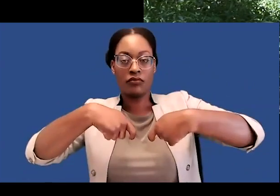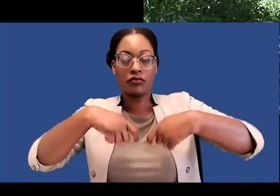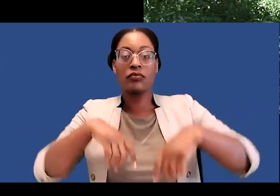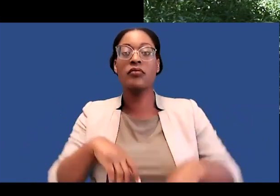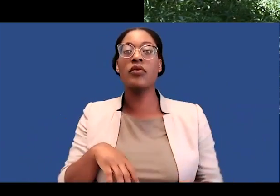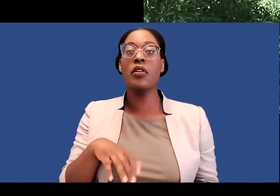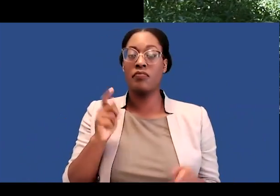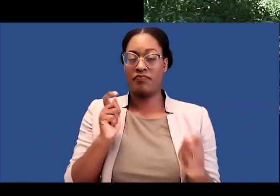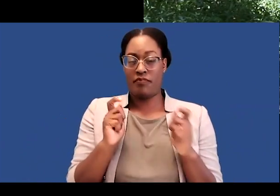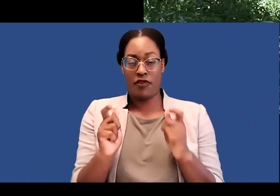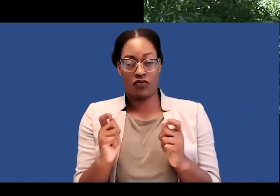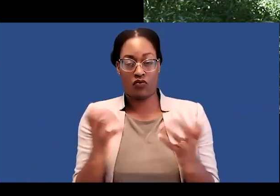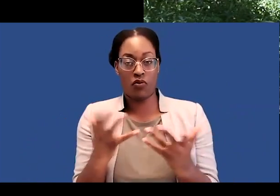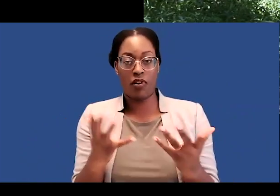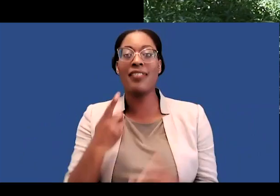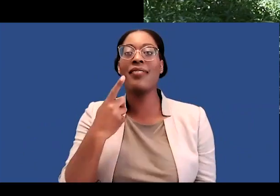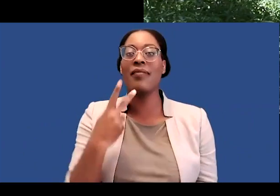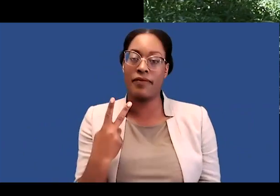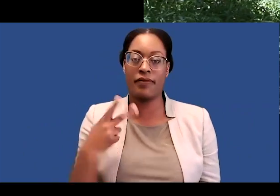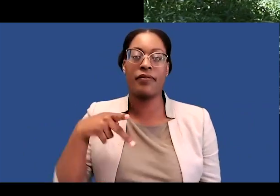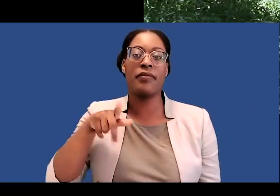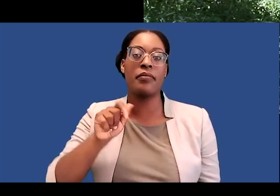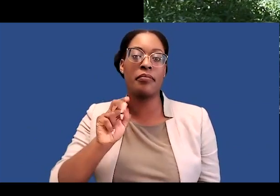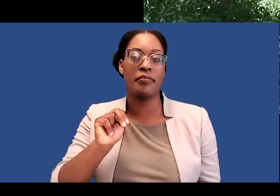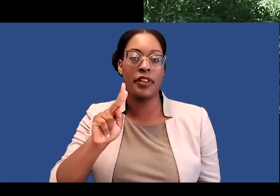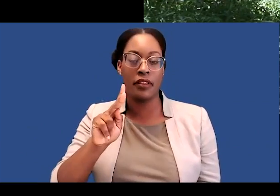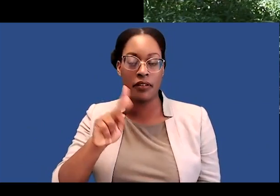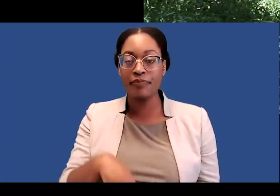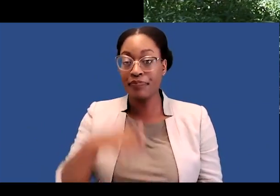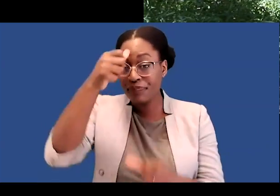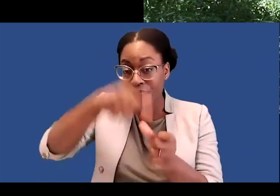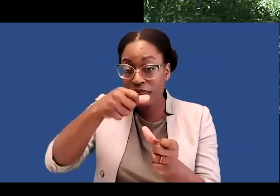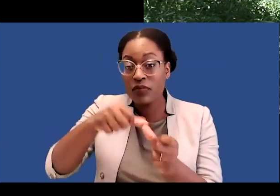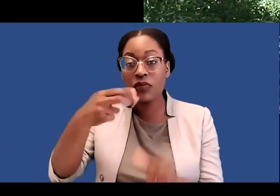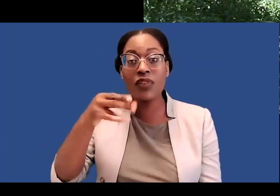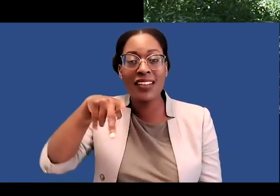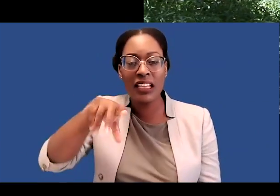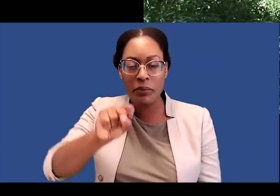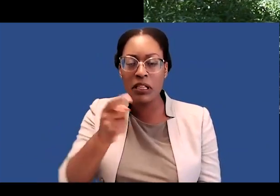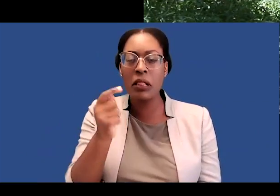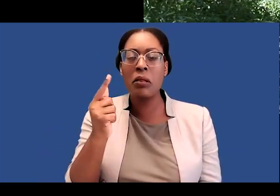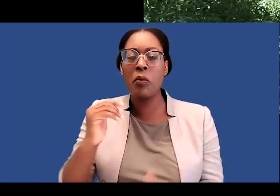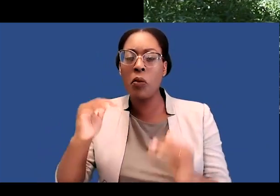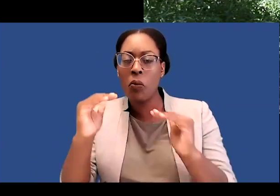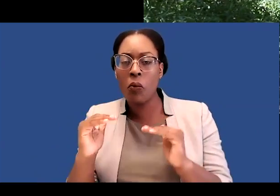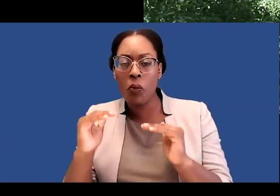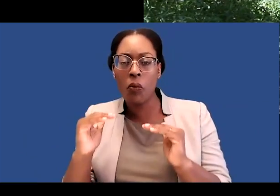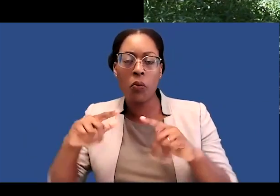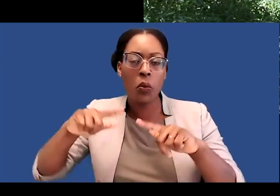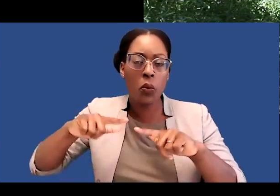Your modification here is your half plank. Remember to keep the hips slightly dropped so the body's at a steady incline.